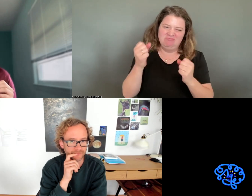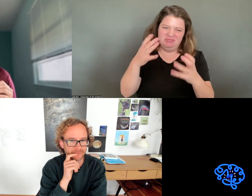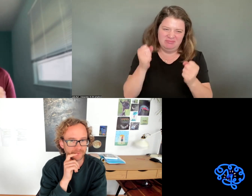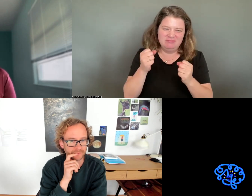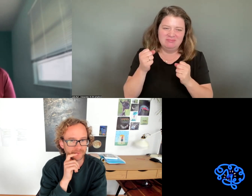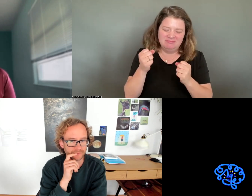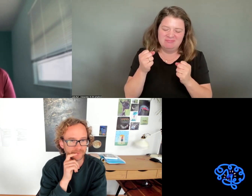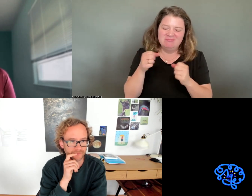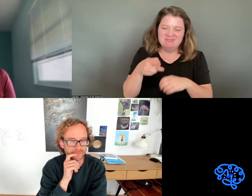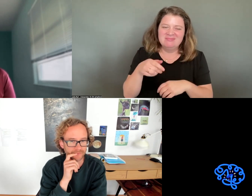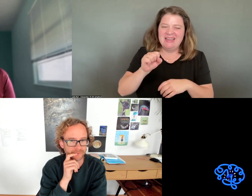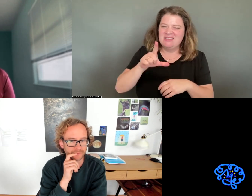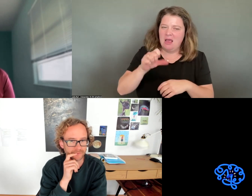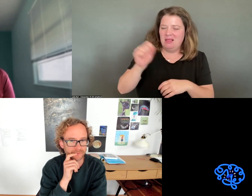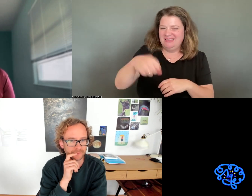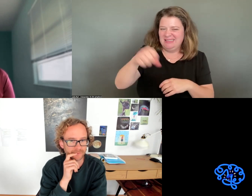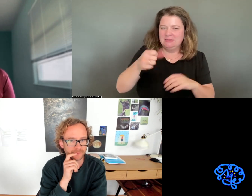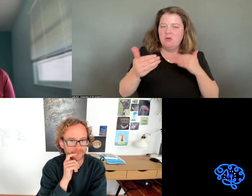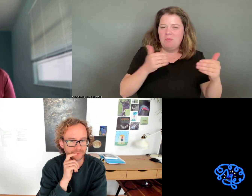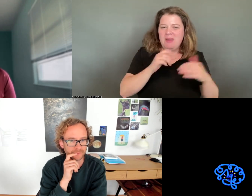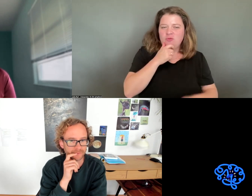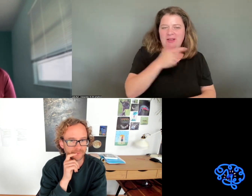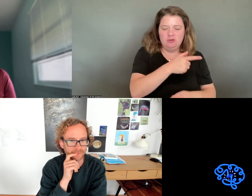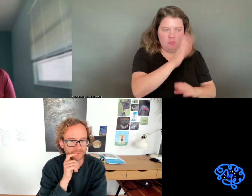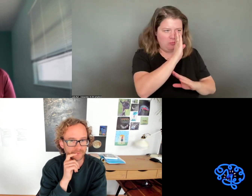other sign in the lexicon.